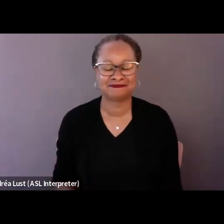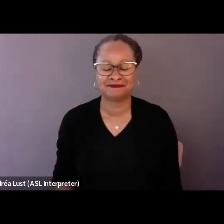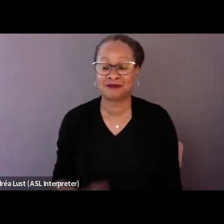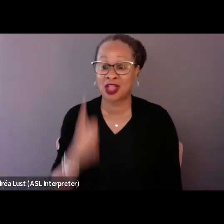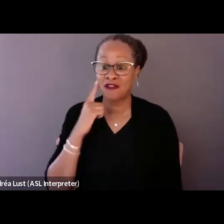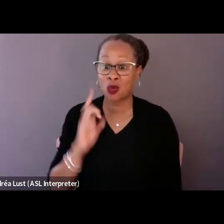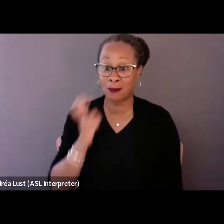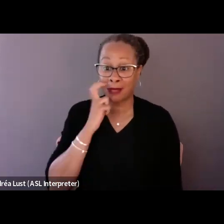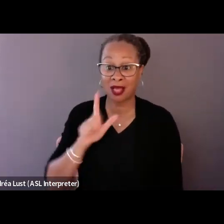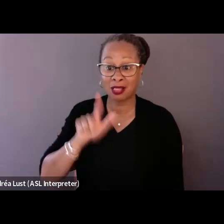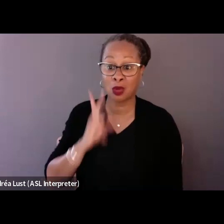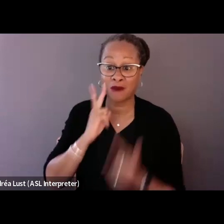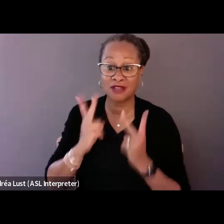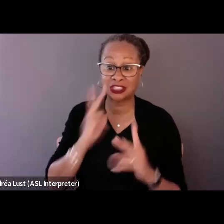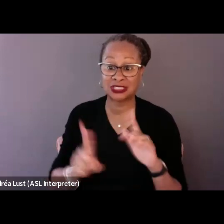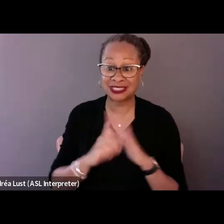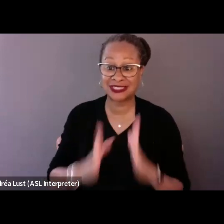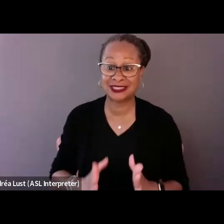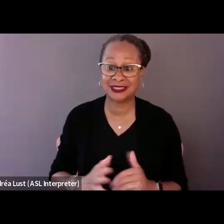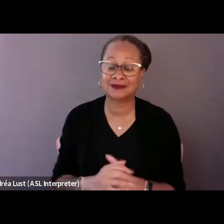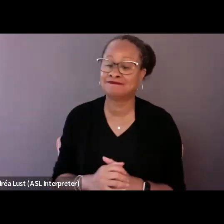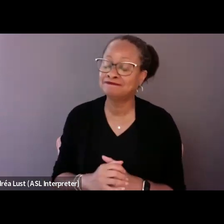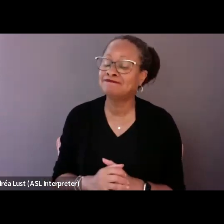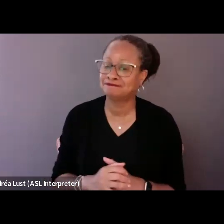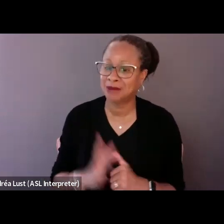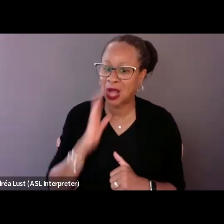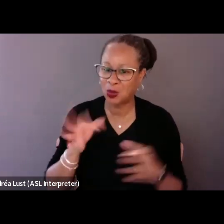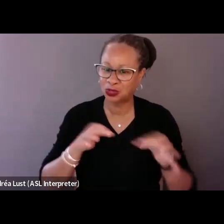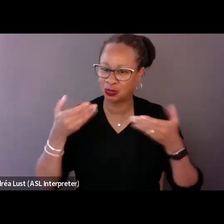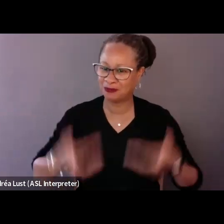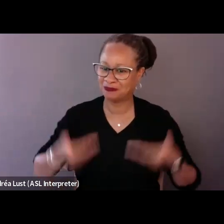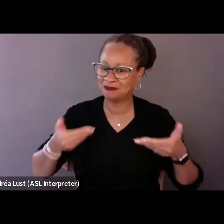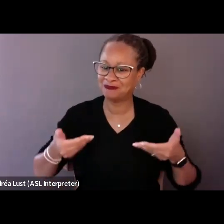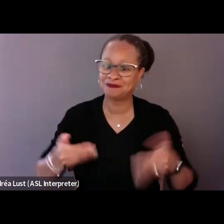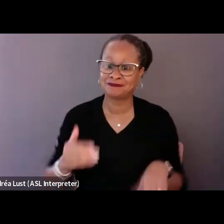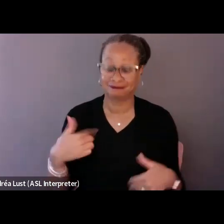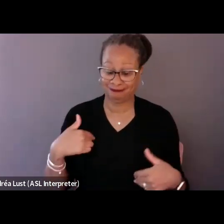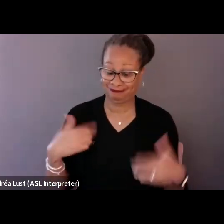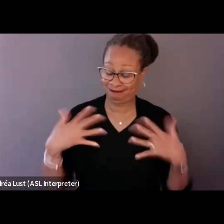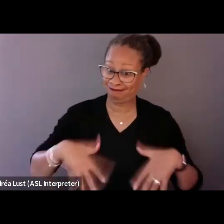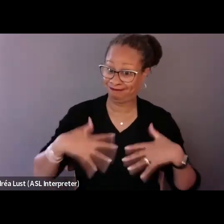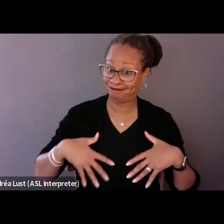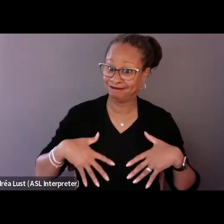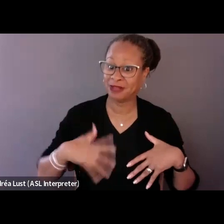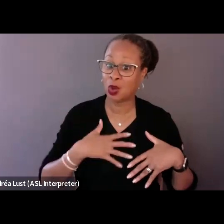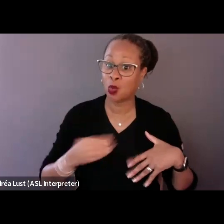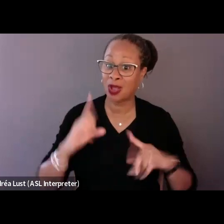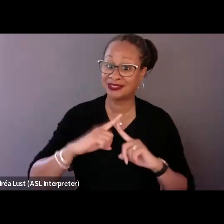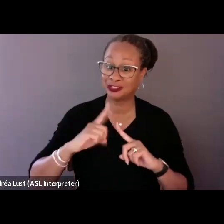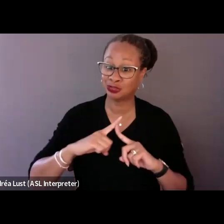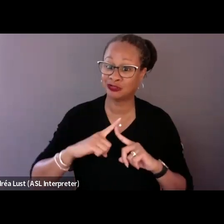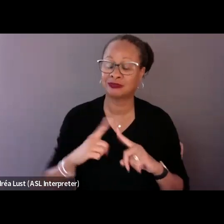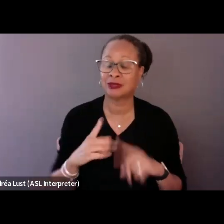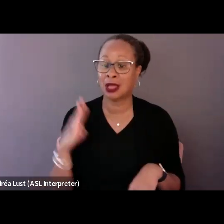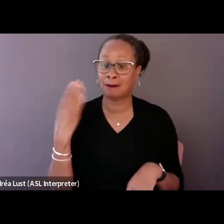our blind and low vision attendees, I'm going to describe myself. I am wearing a white t-shirt, a